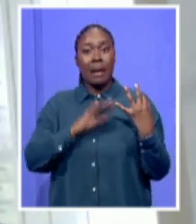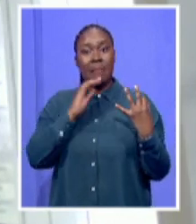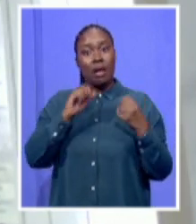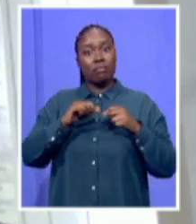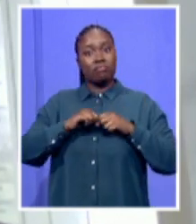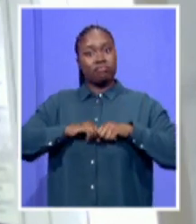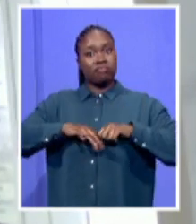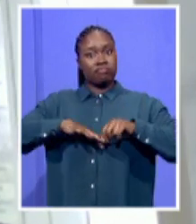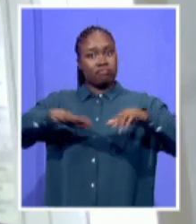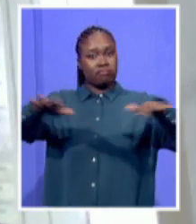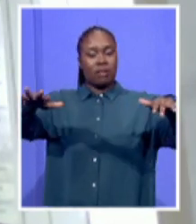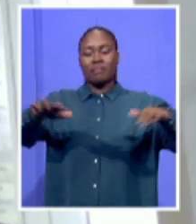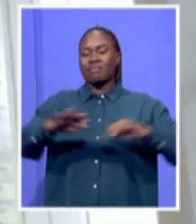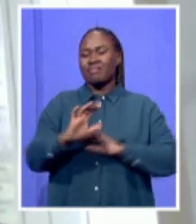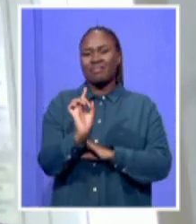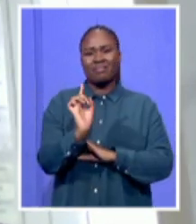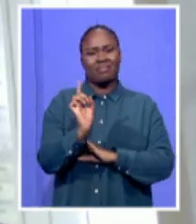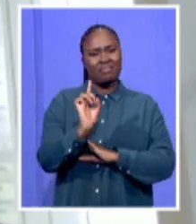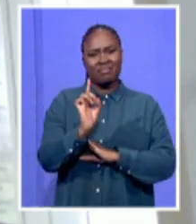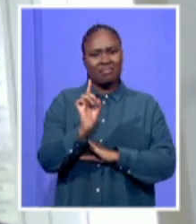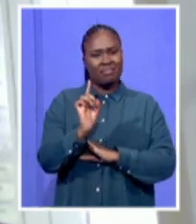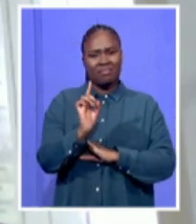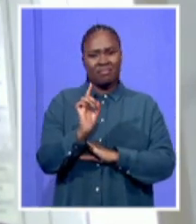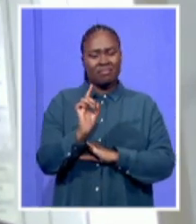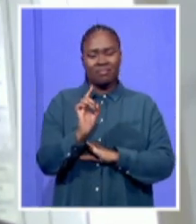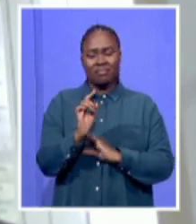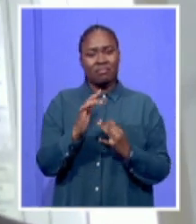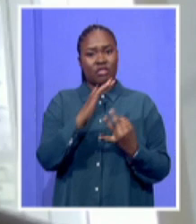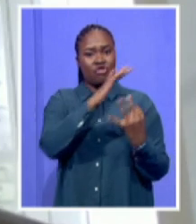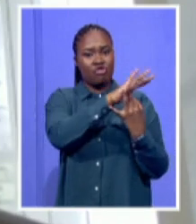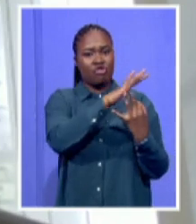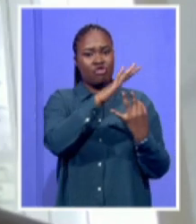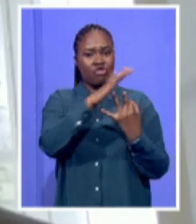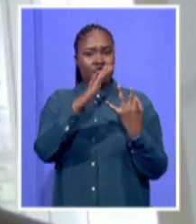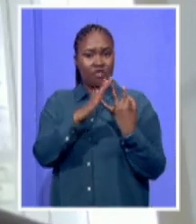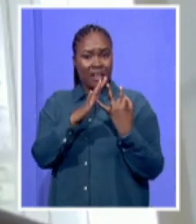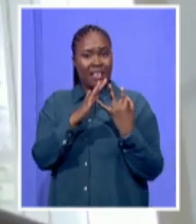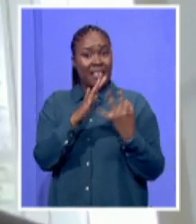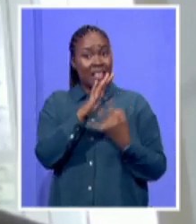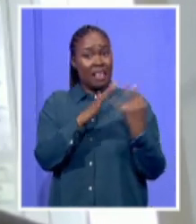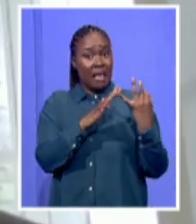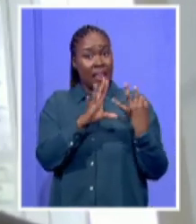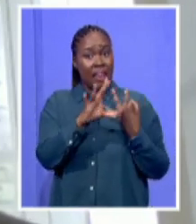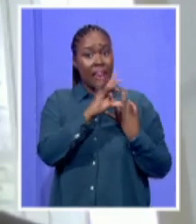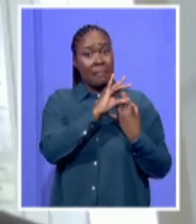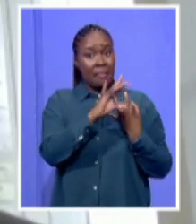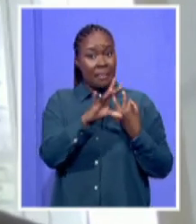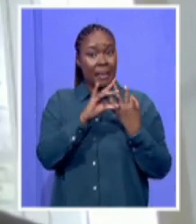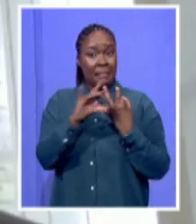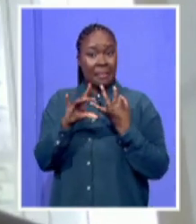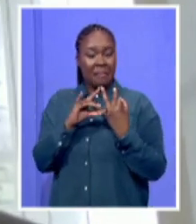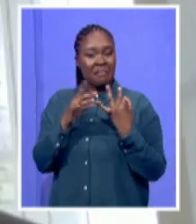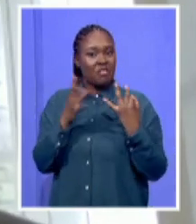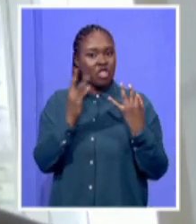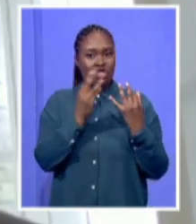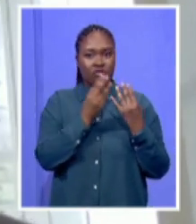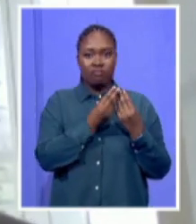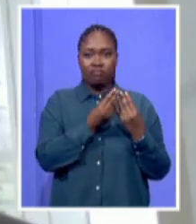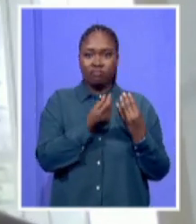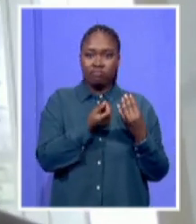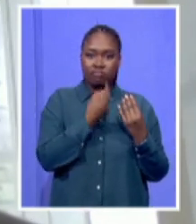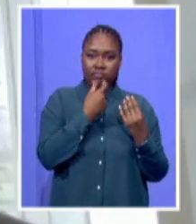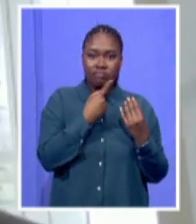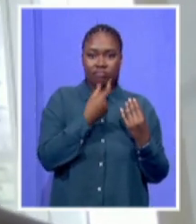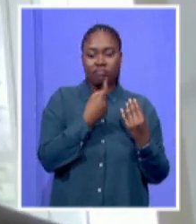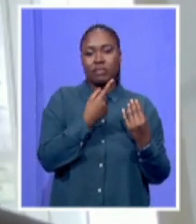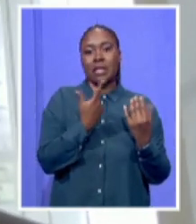widespread infection that is taking place. Each of the people who has been infected has been treated, and